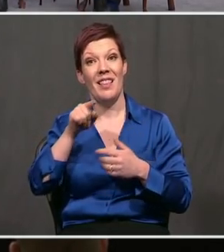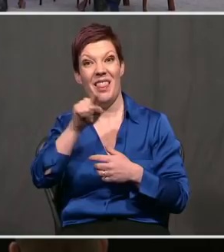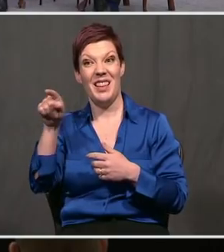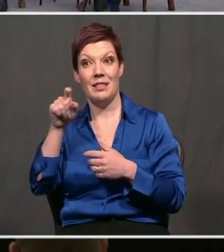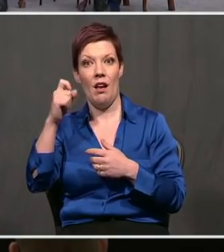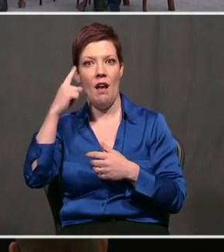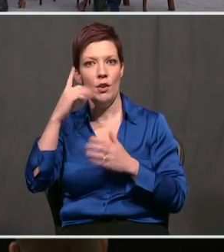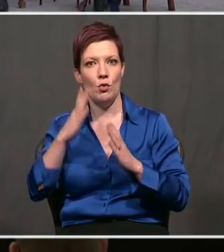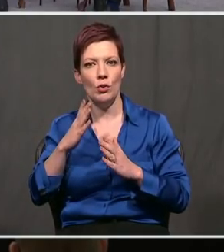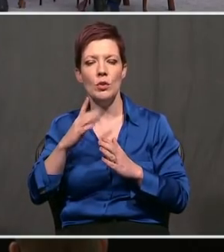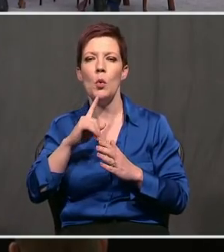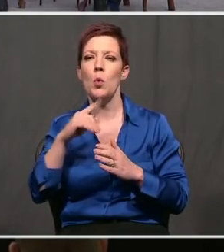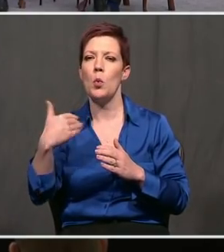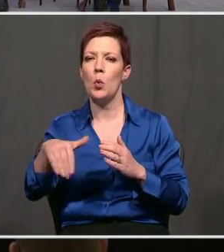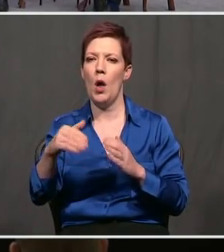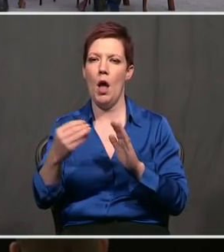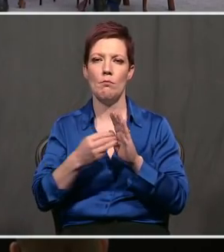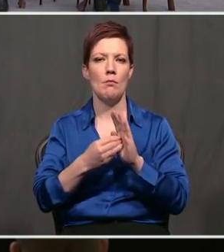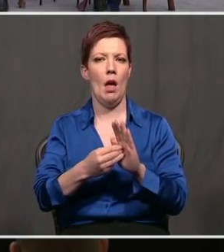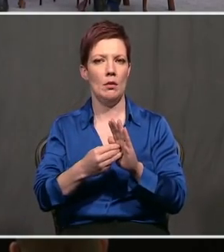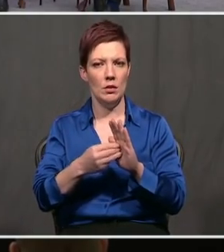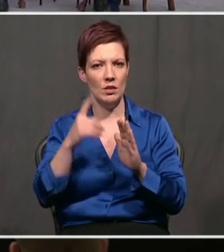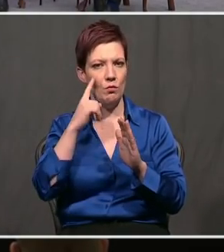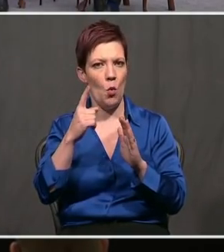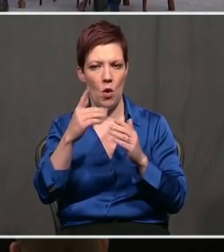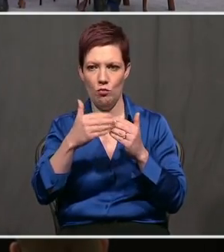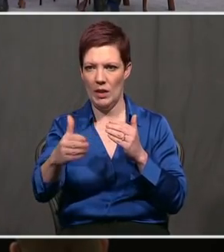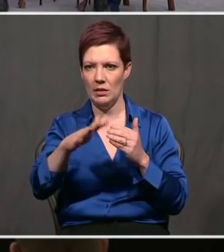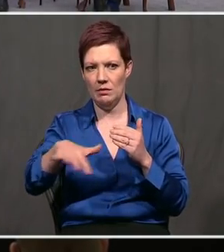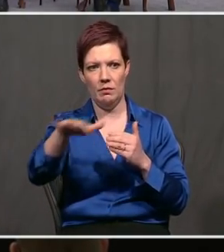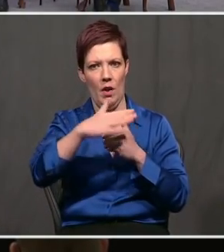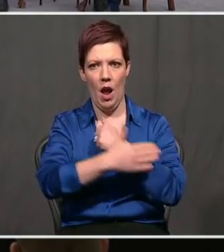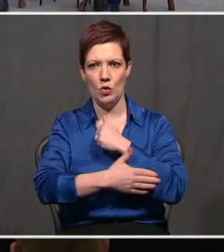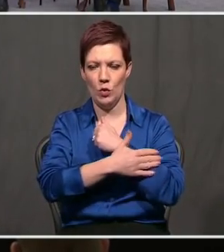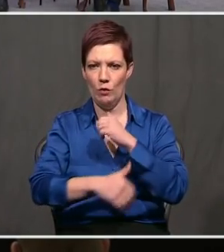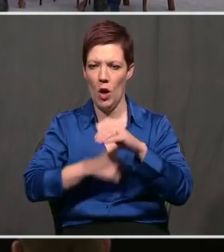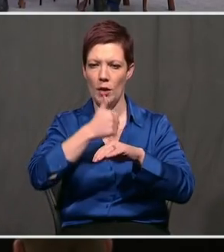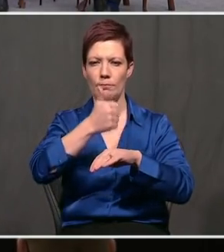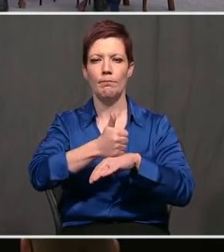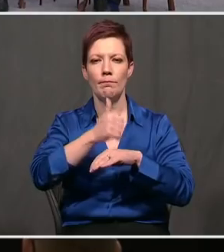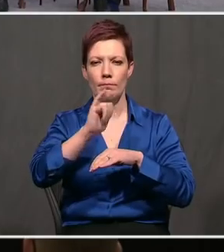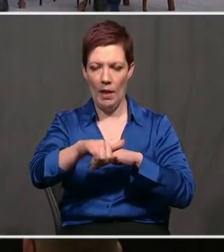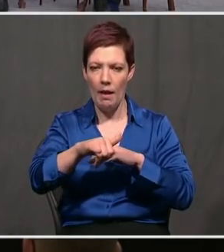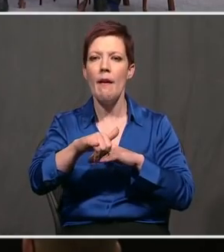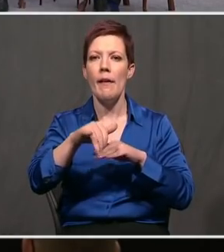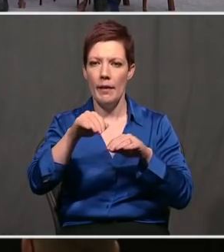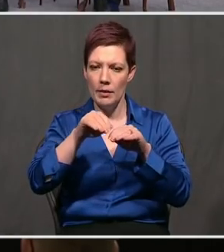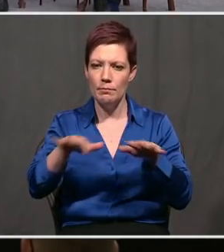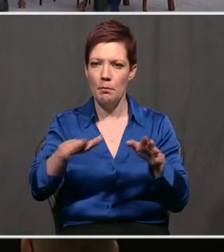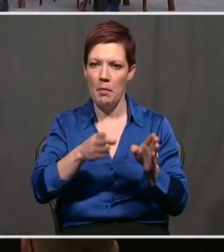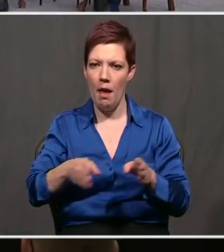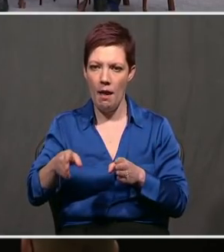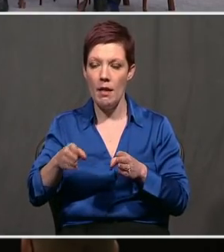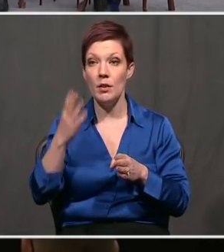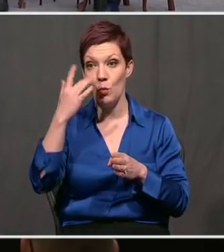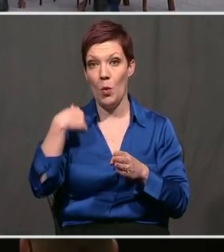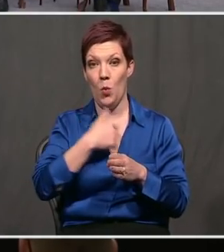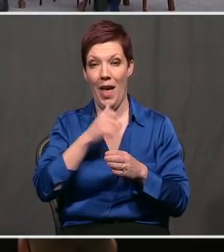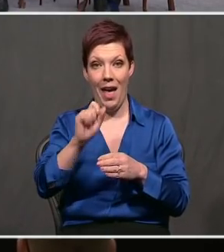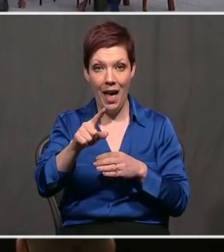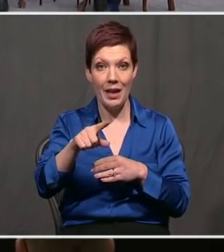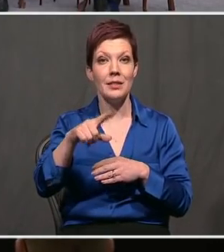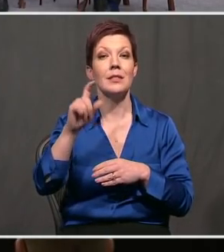distribution plans, the real models for the rest of the country. And that's why we asked Governor Edwards, Governor DeSantis, Governor